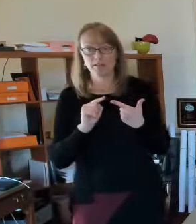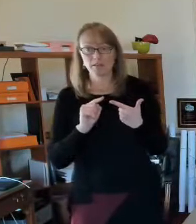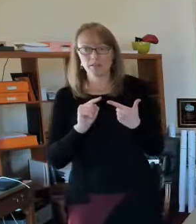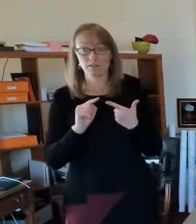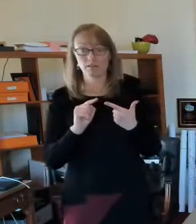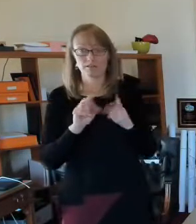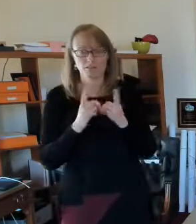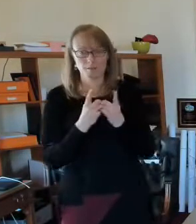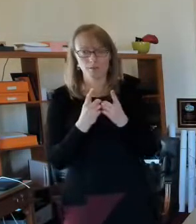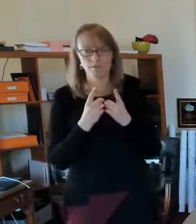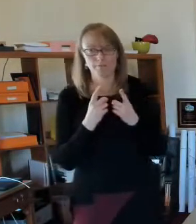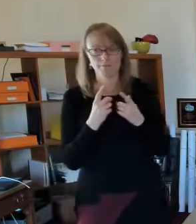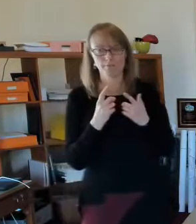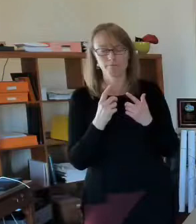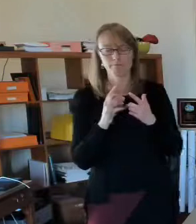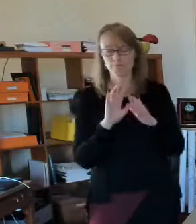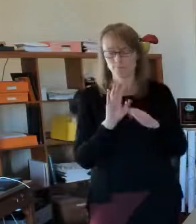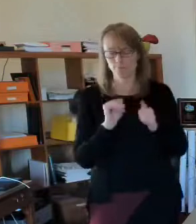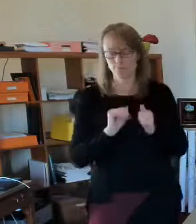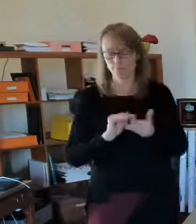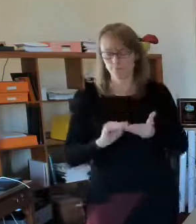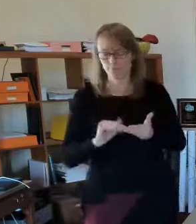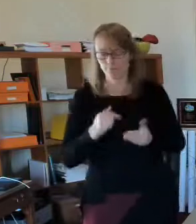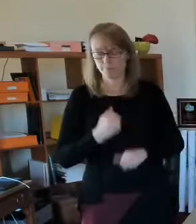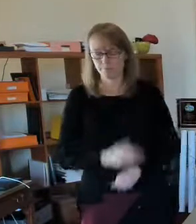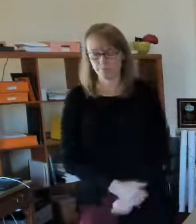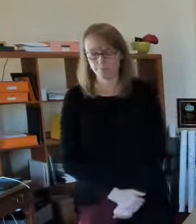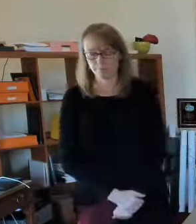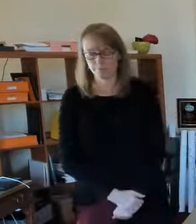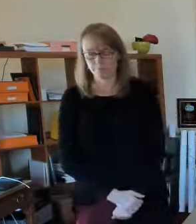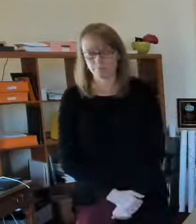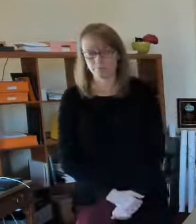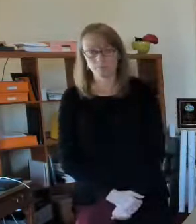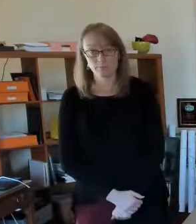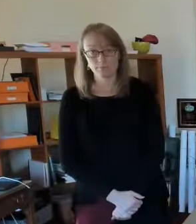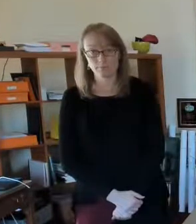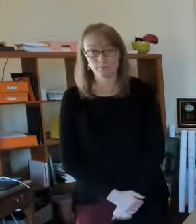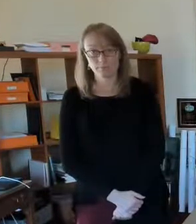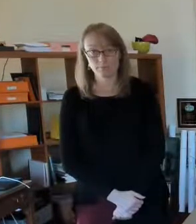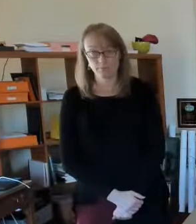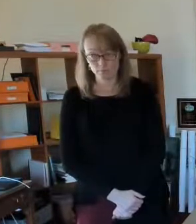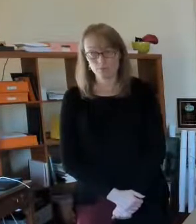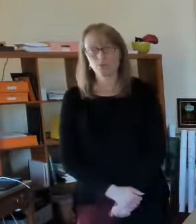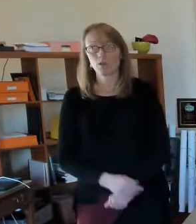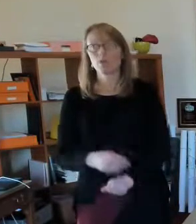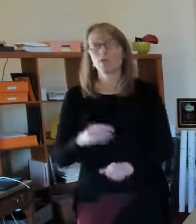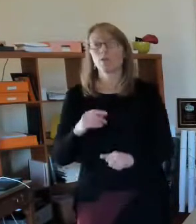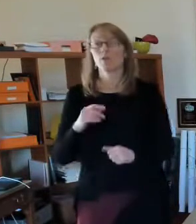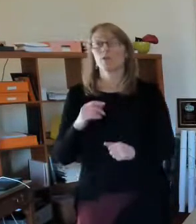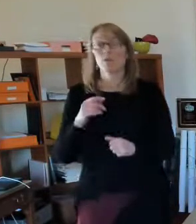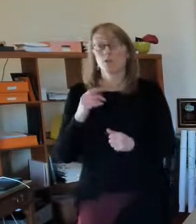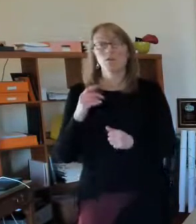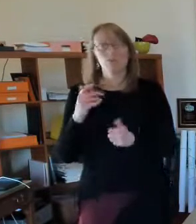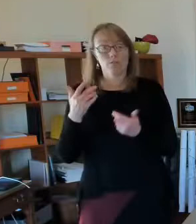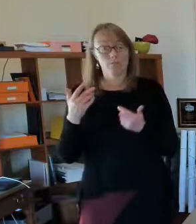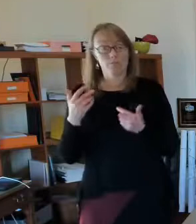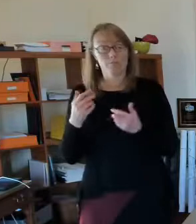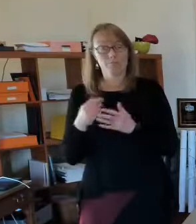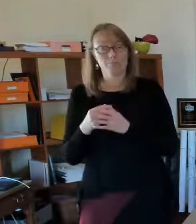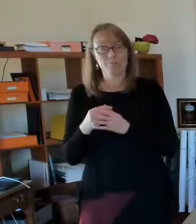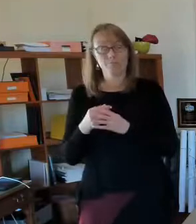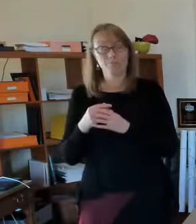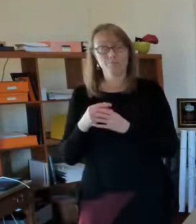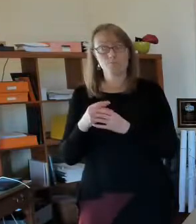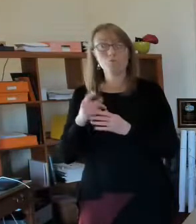as that vaccine becomes available, it gets rolled out, who it gets rolled out to first,